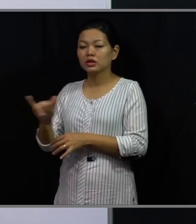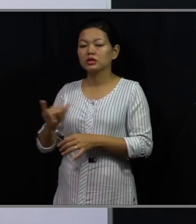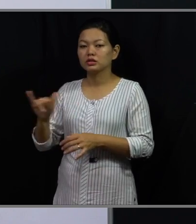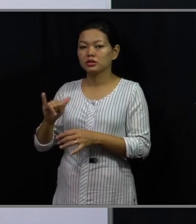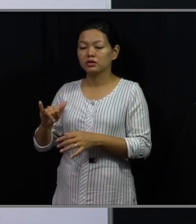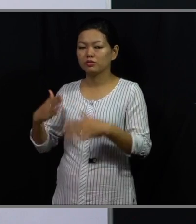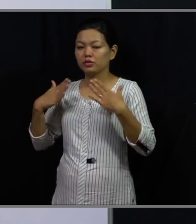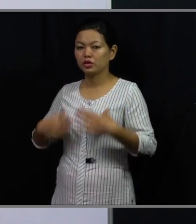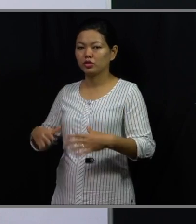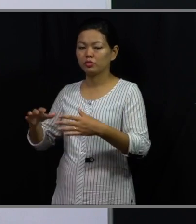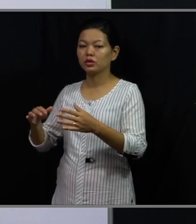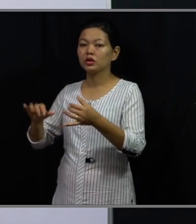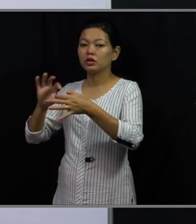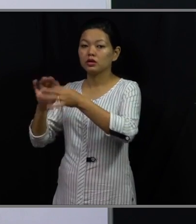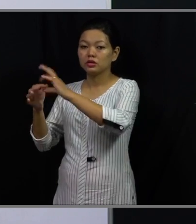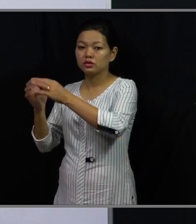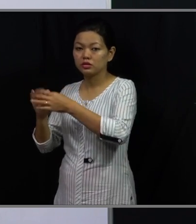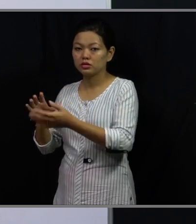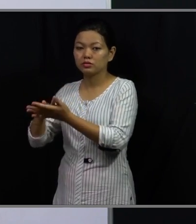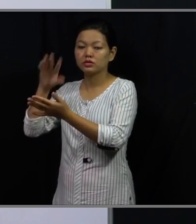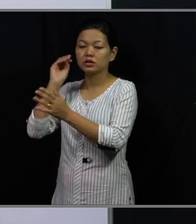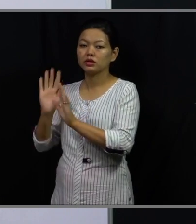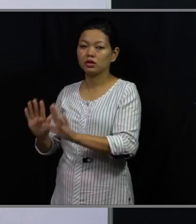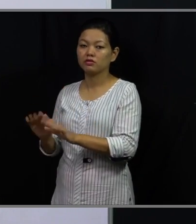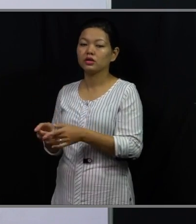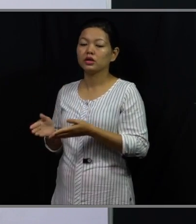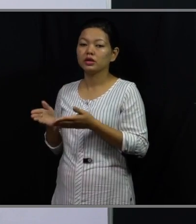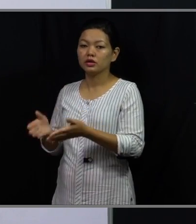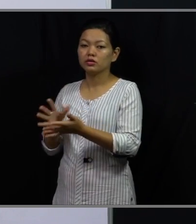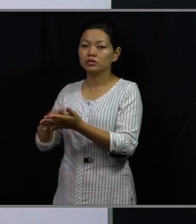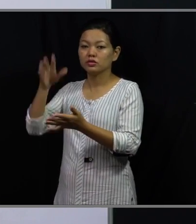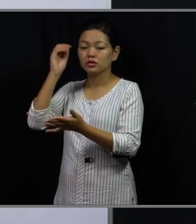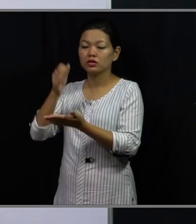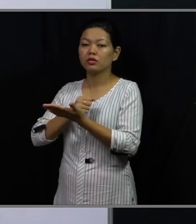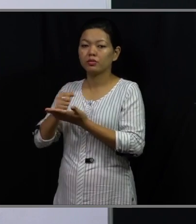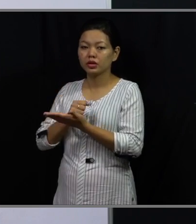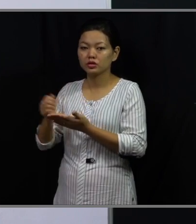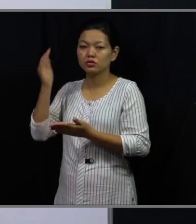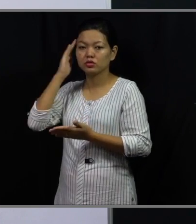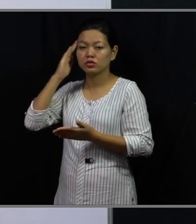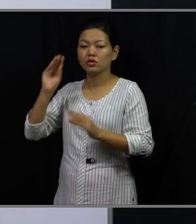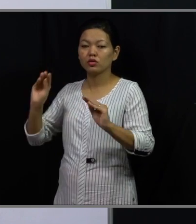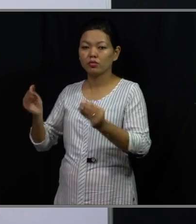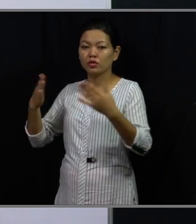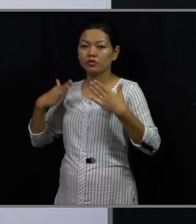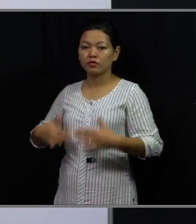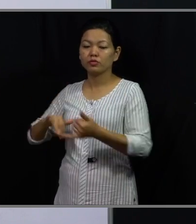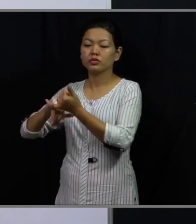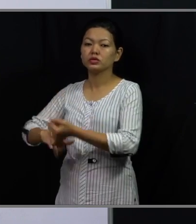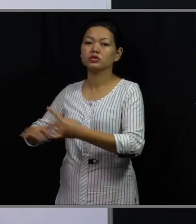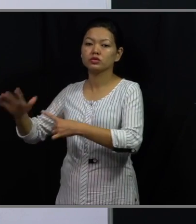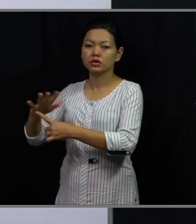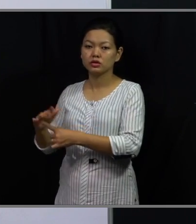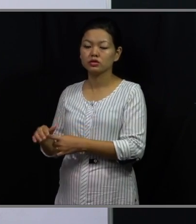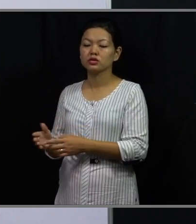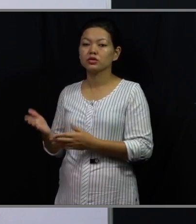human relationship, okay. They also deals with the human society, okay. So, in that way, they also help